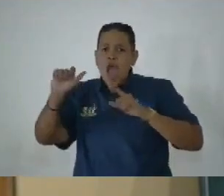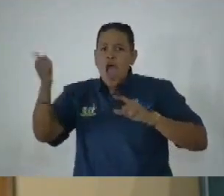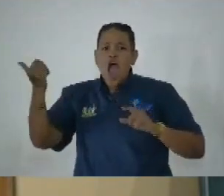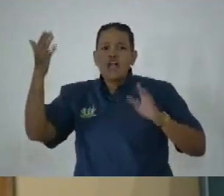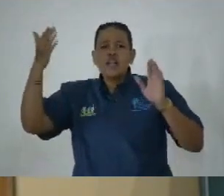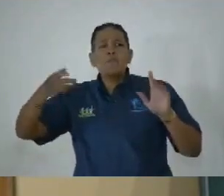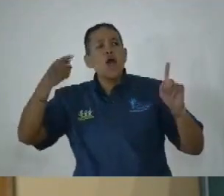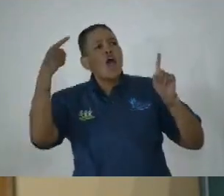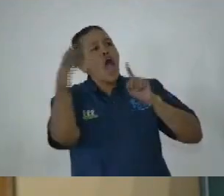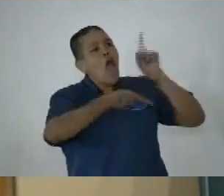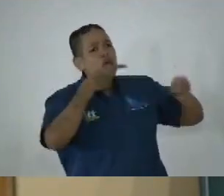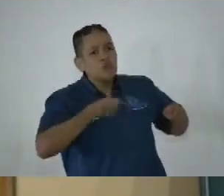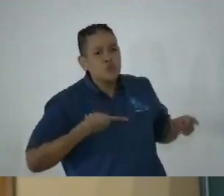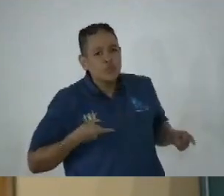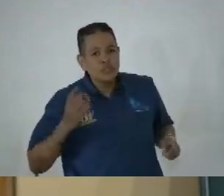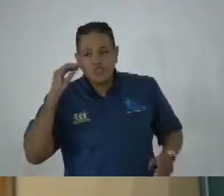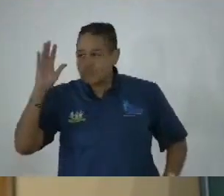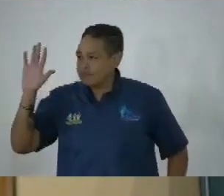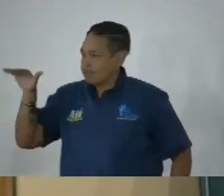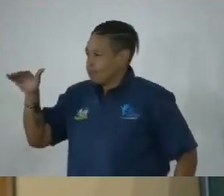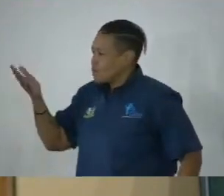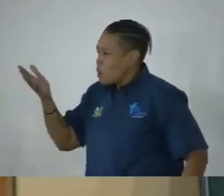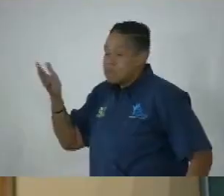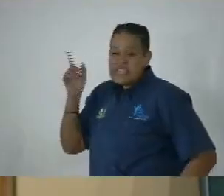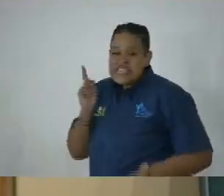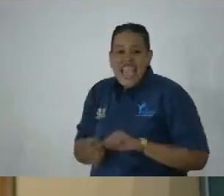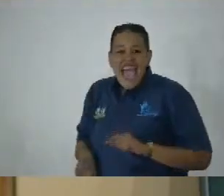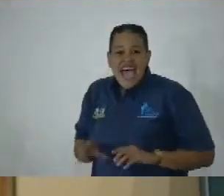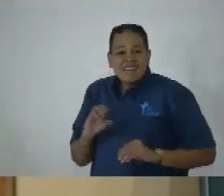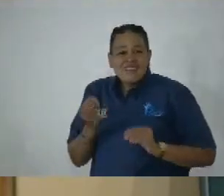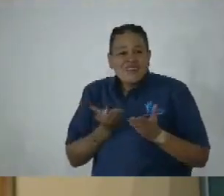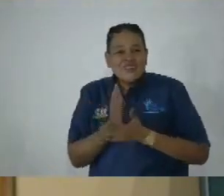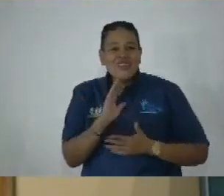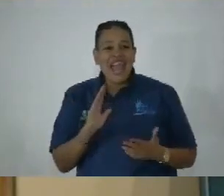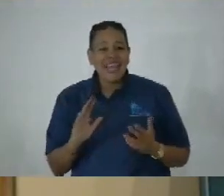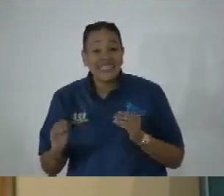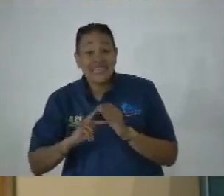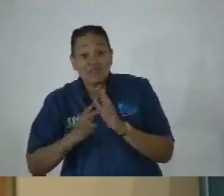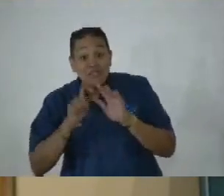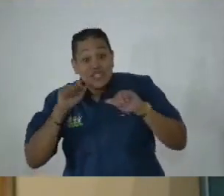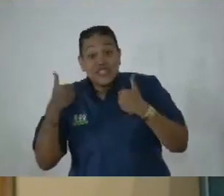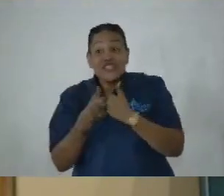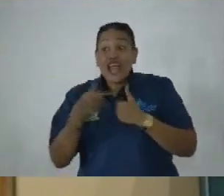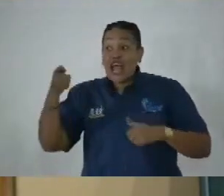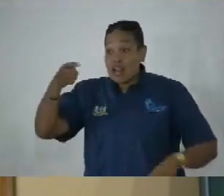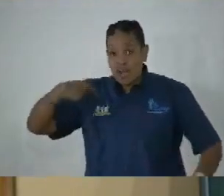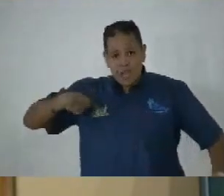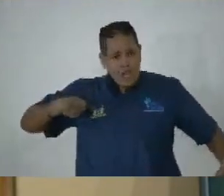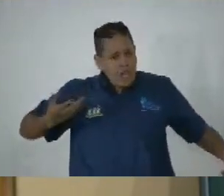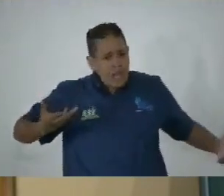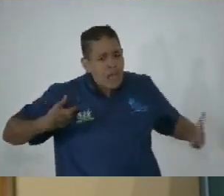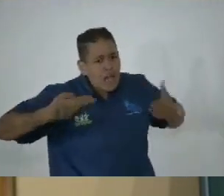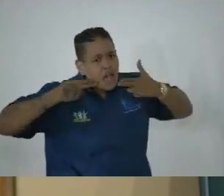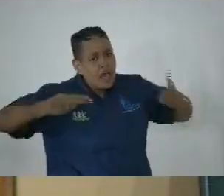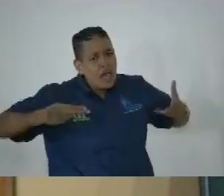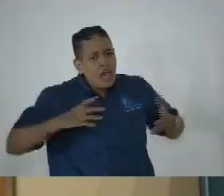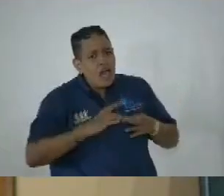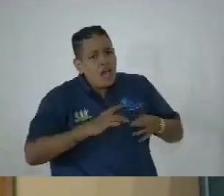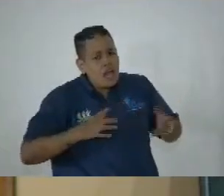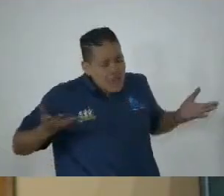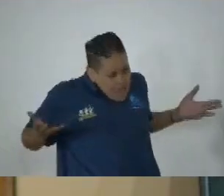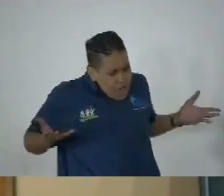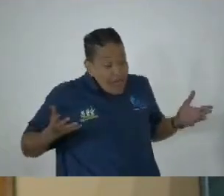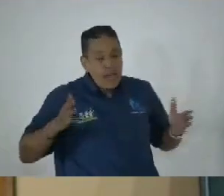the teacher have no right to face the accuser, nor by extension therefore to challenge their credibility. A person can write